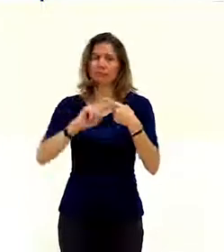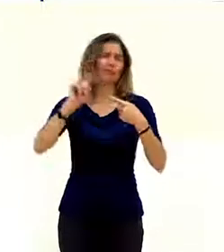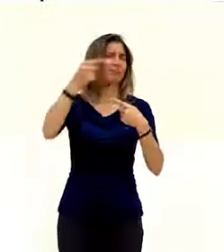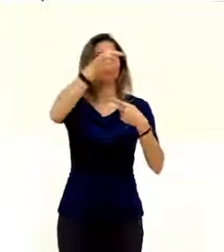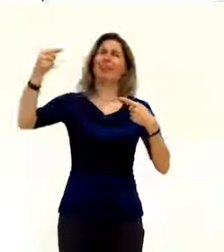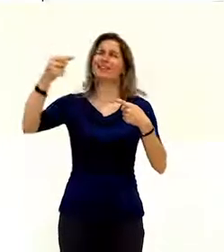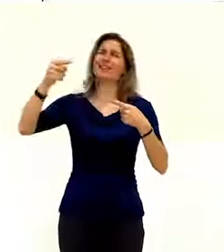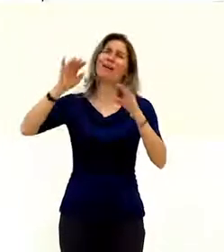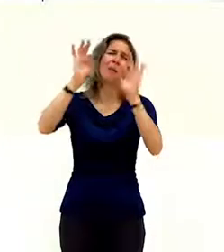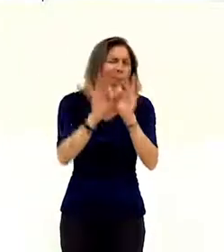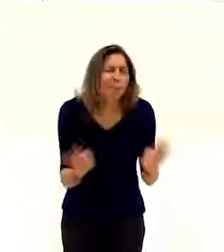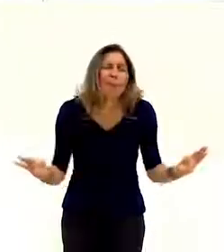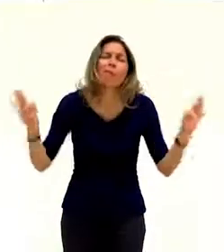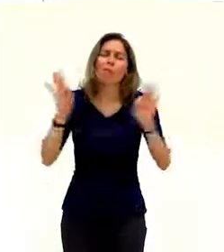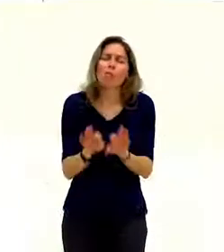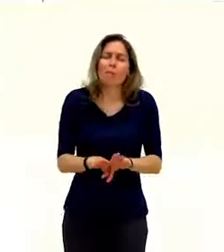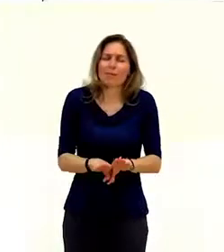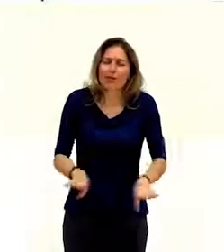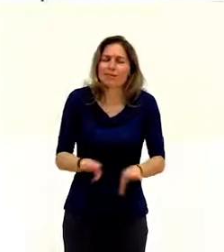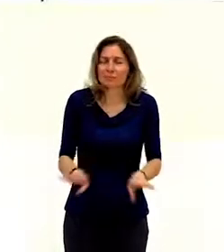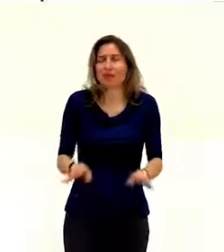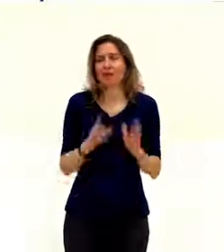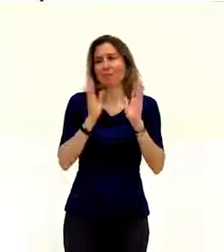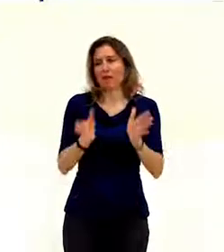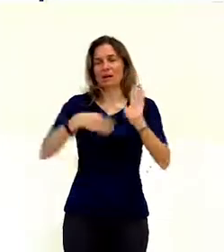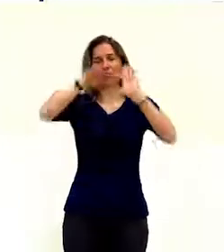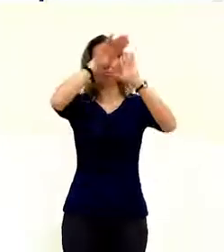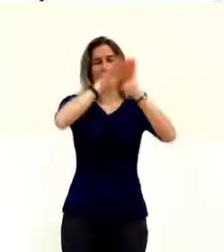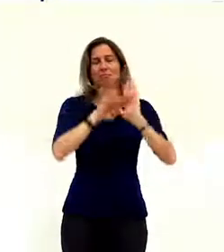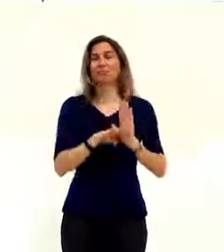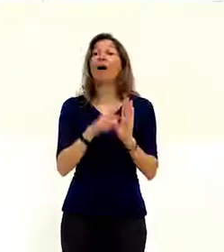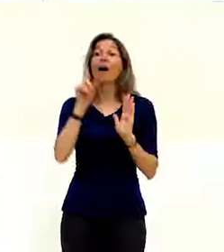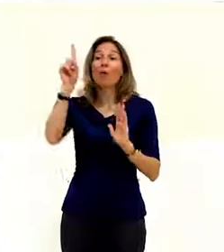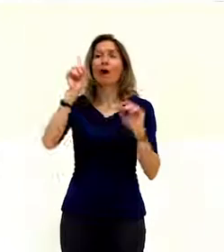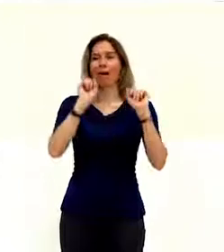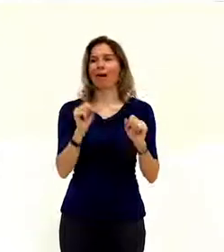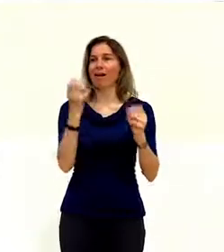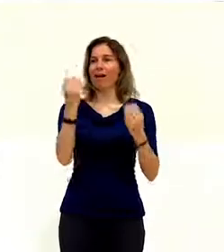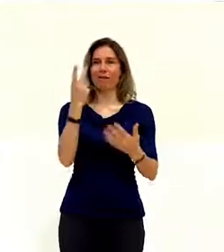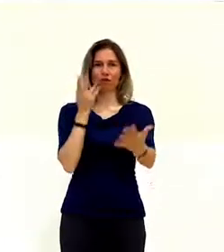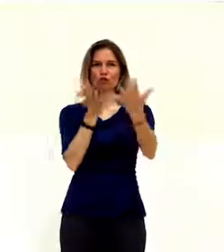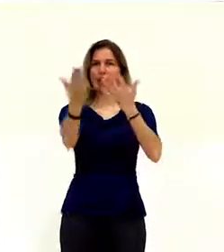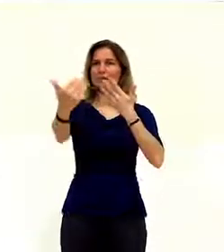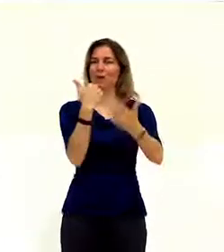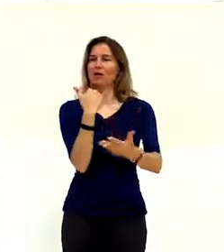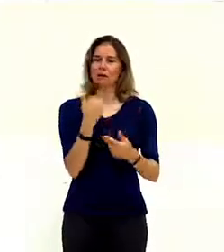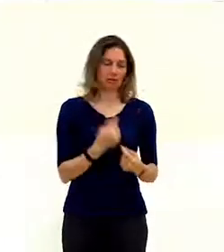important, fundamental requirement for the transparency for public